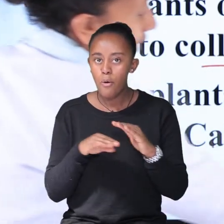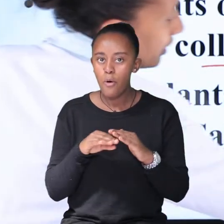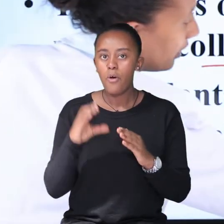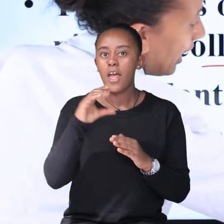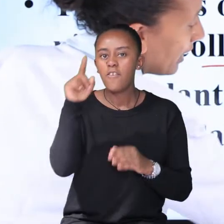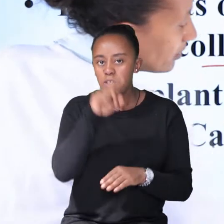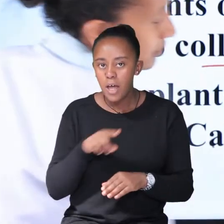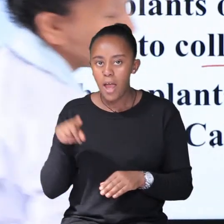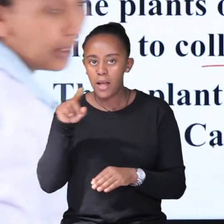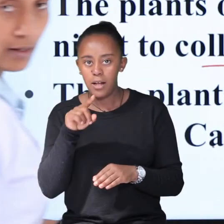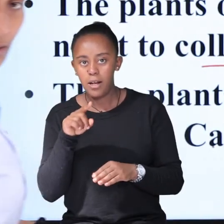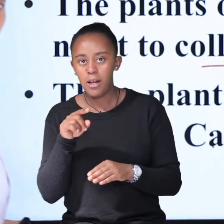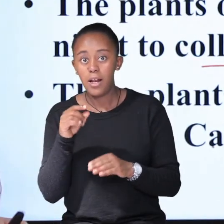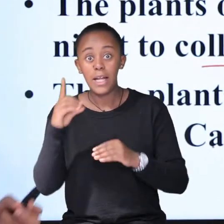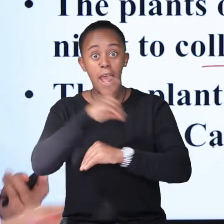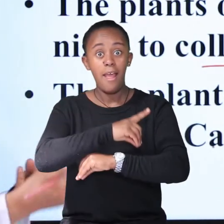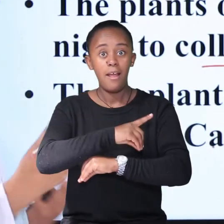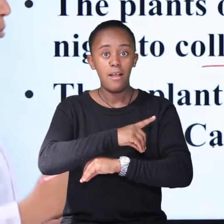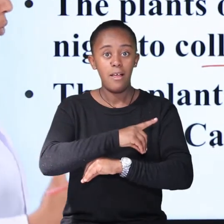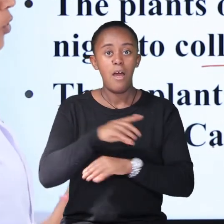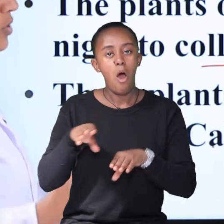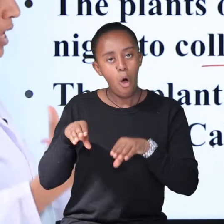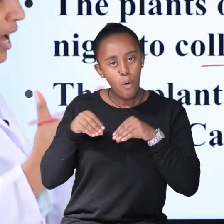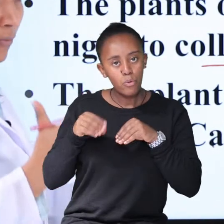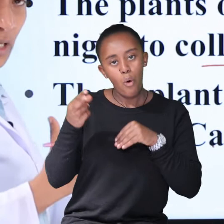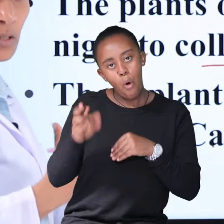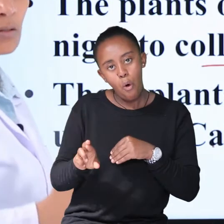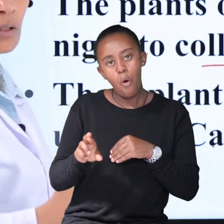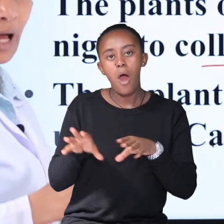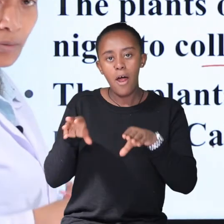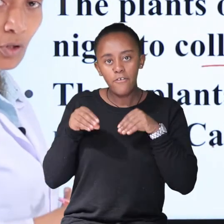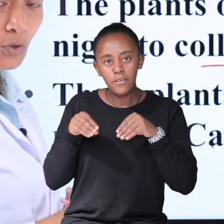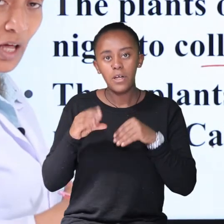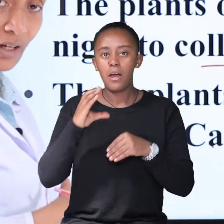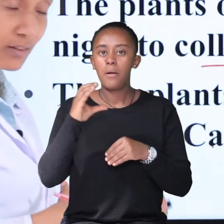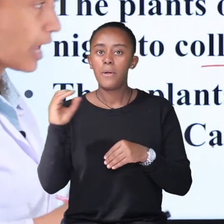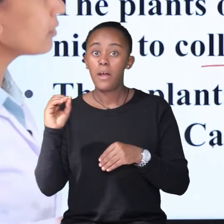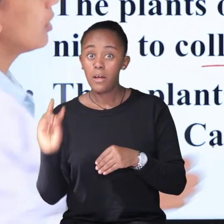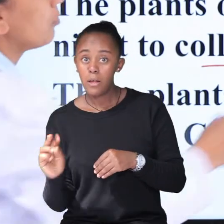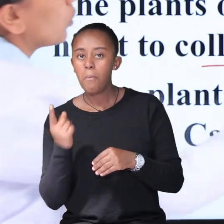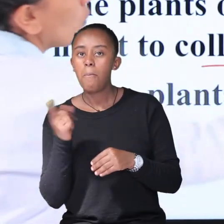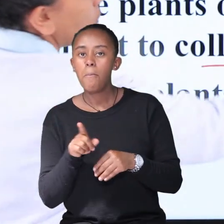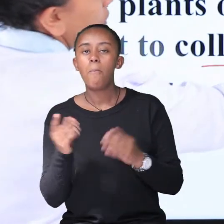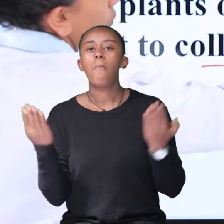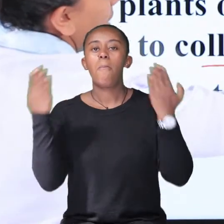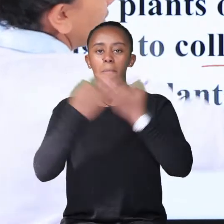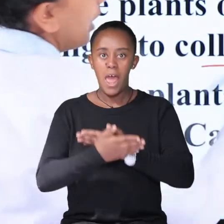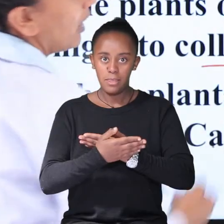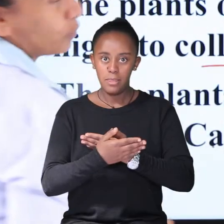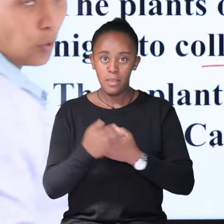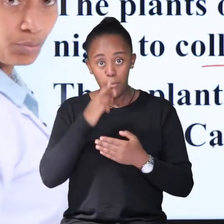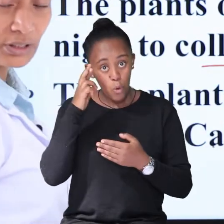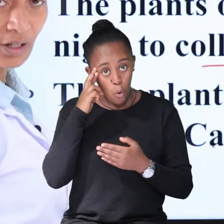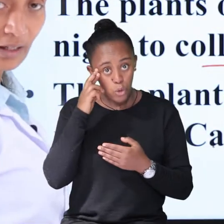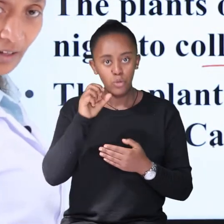Kelvin cycle at day. They absorb or they harvest carbon dioxide at night because stomata